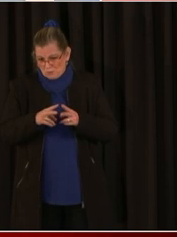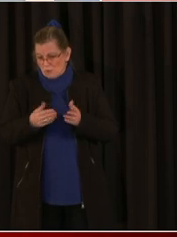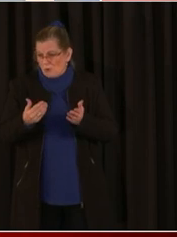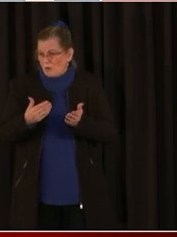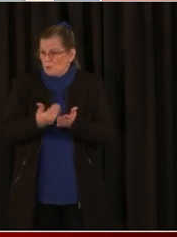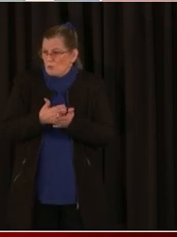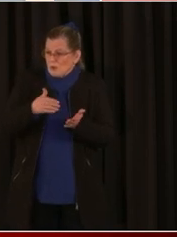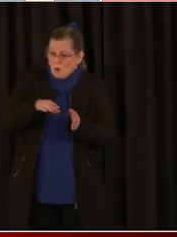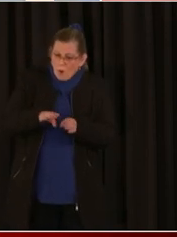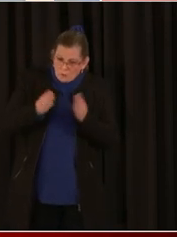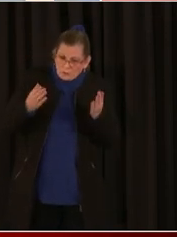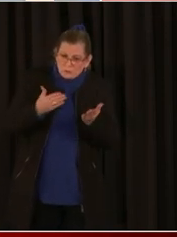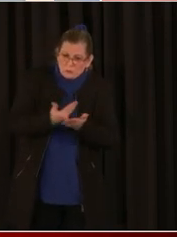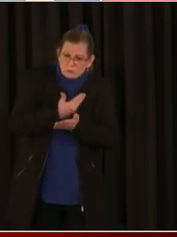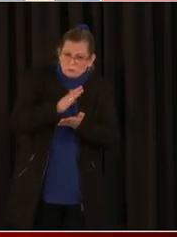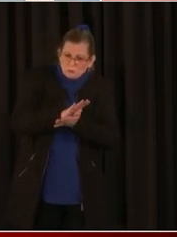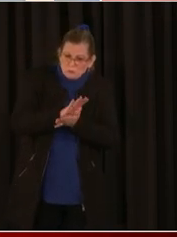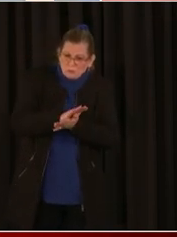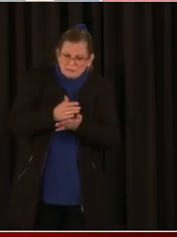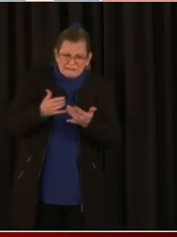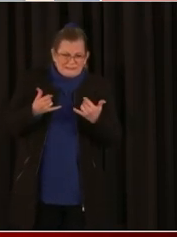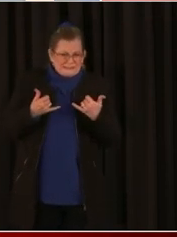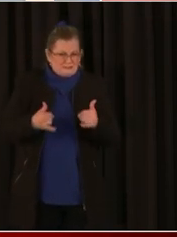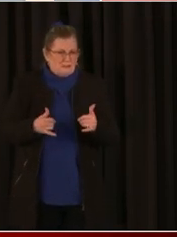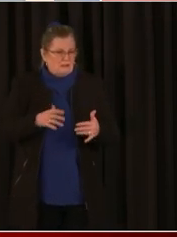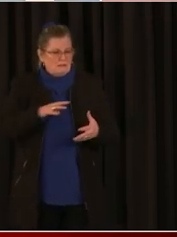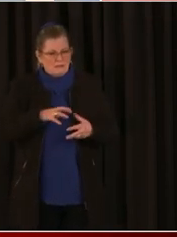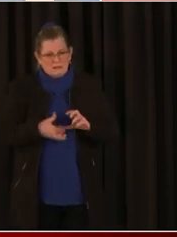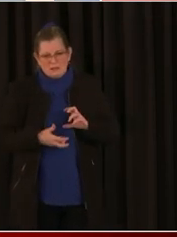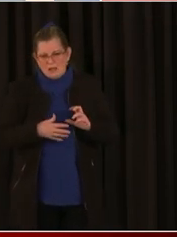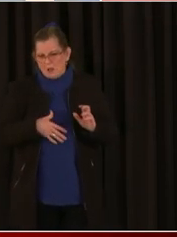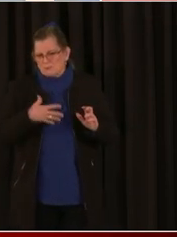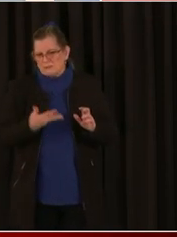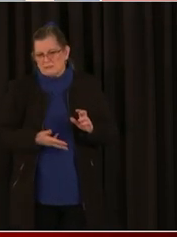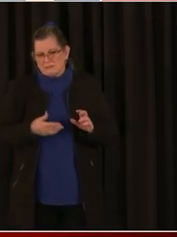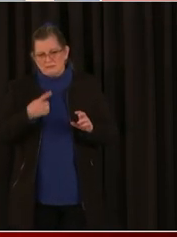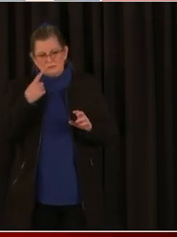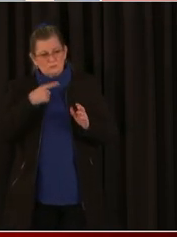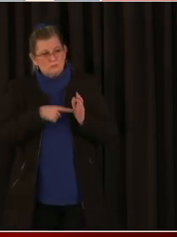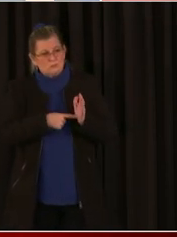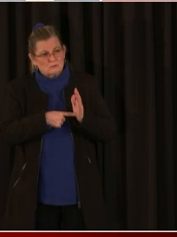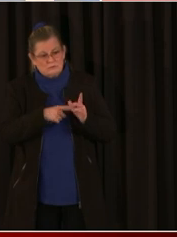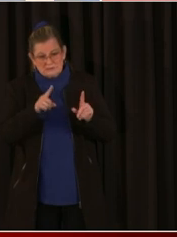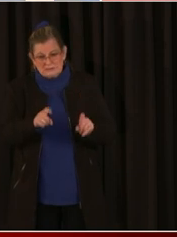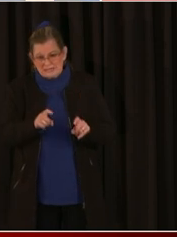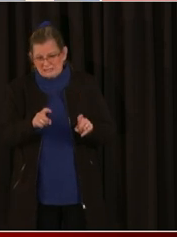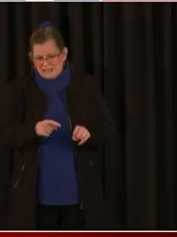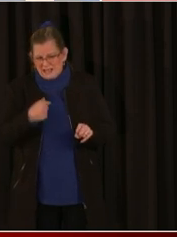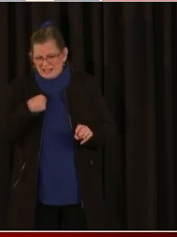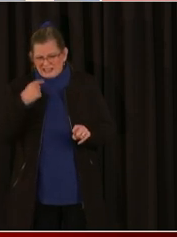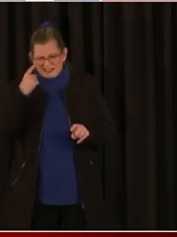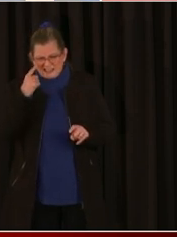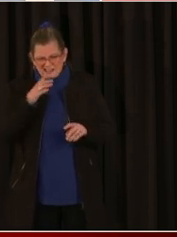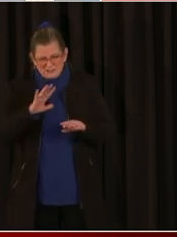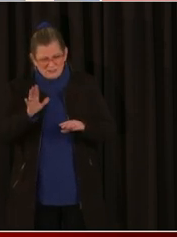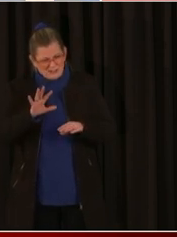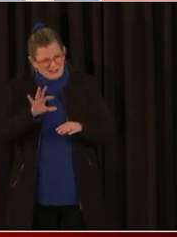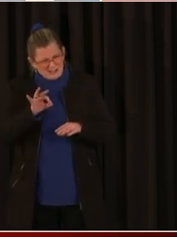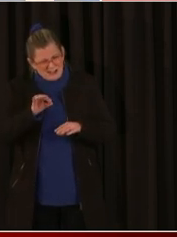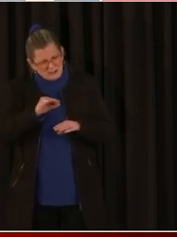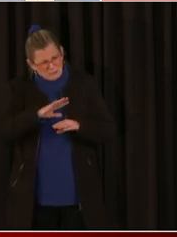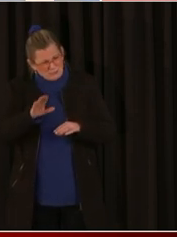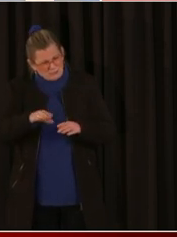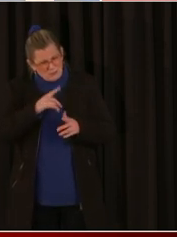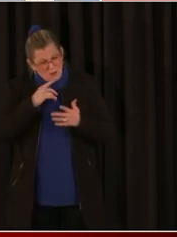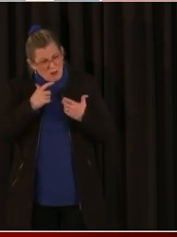schools. Now, I know a lot of teachers are still quite upset. Their internal survey shows, I think, like upwards of 90%